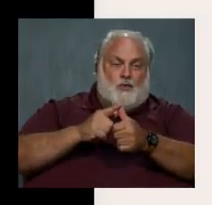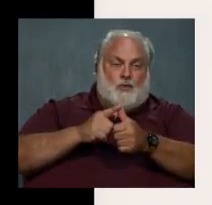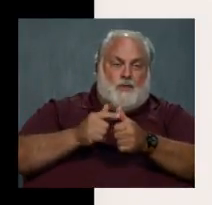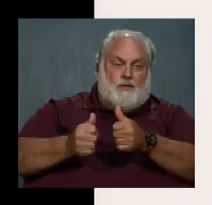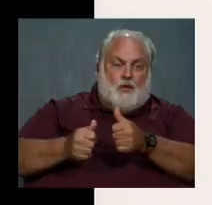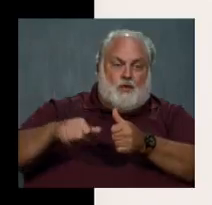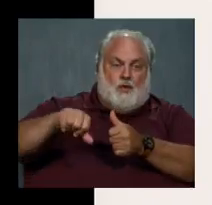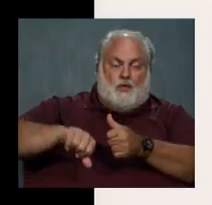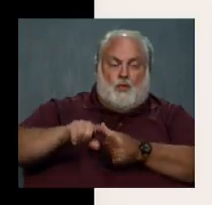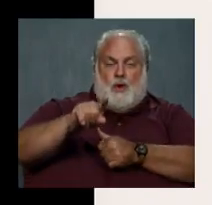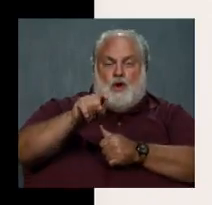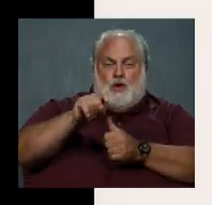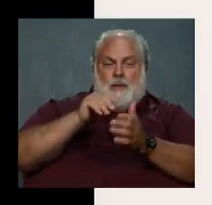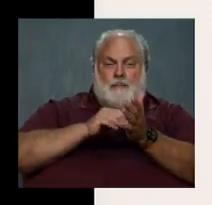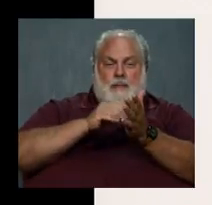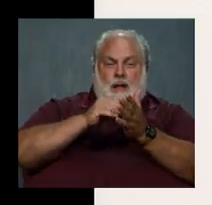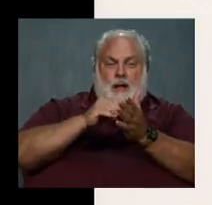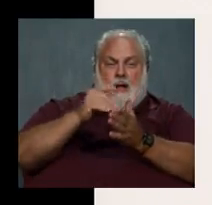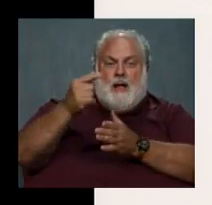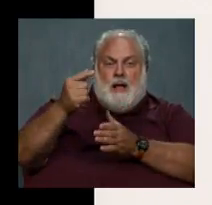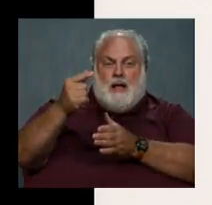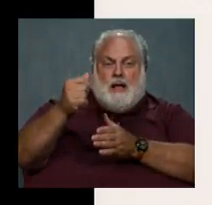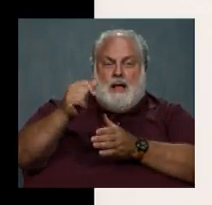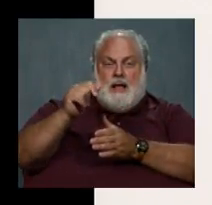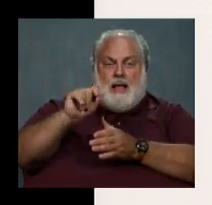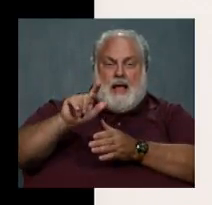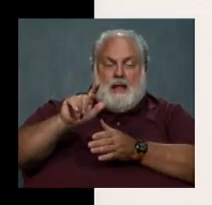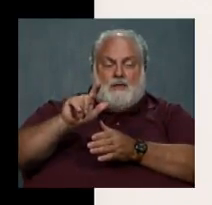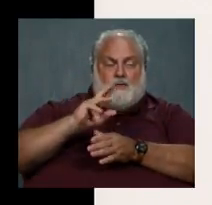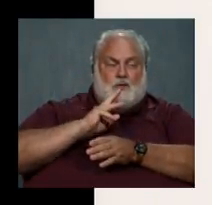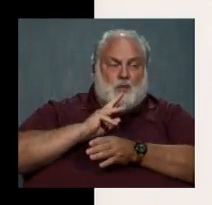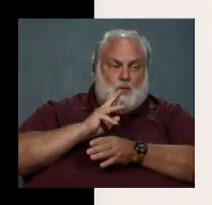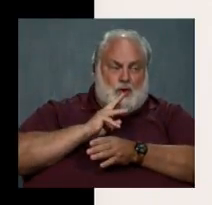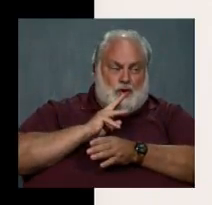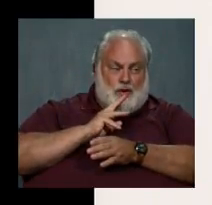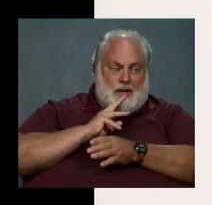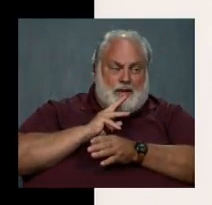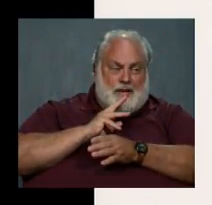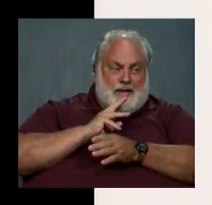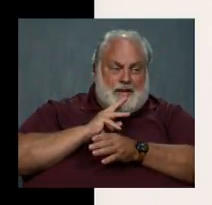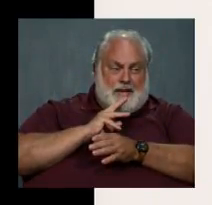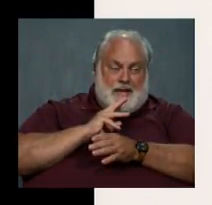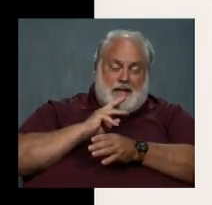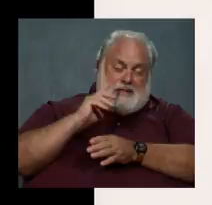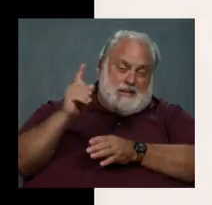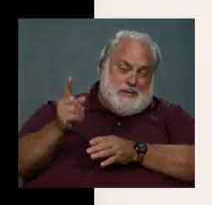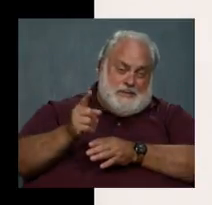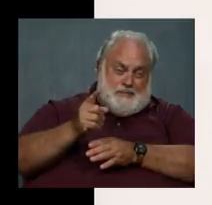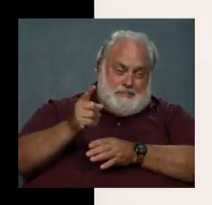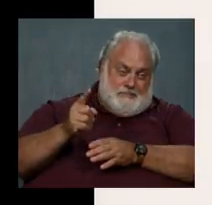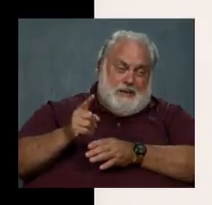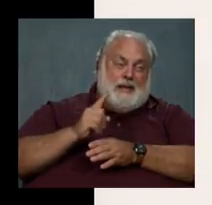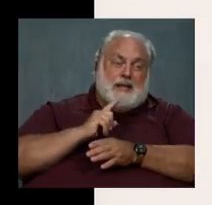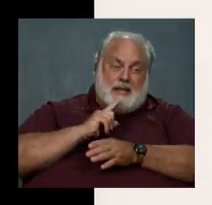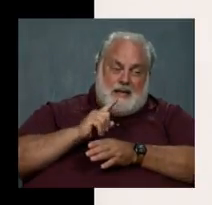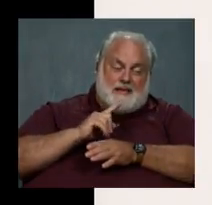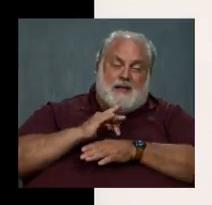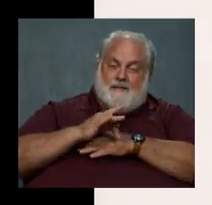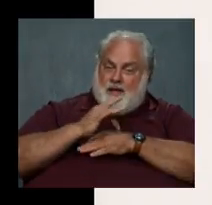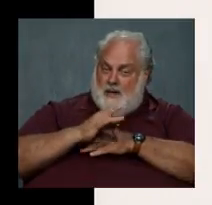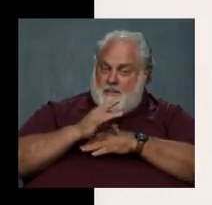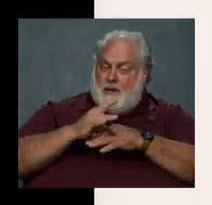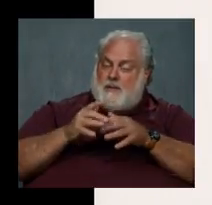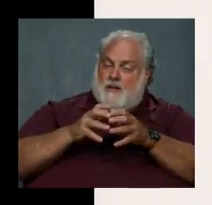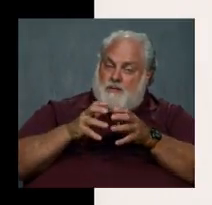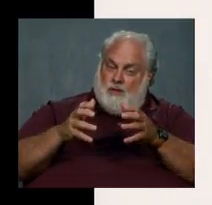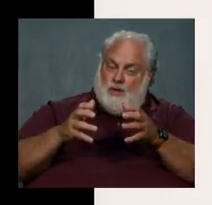gallons of water out of that lake. There's a map here showing you that it is quite a ways away, but it is available and it's a good quantity of